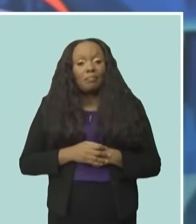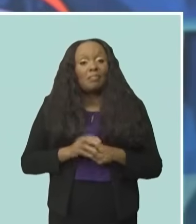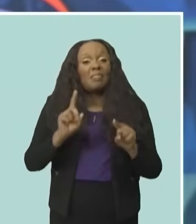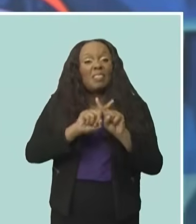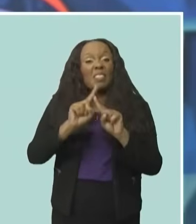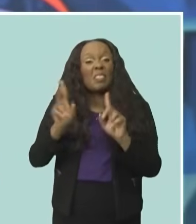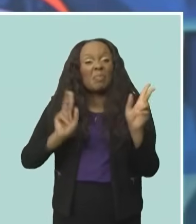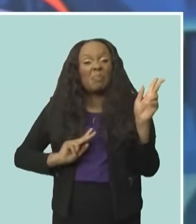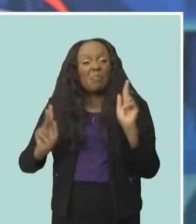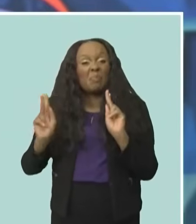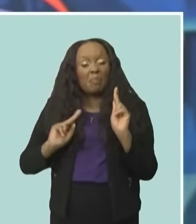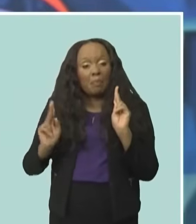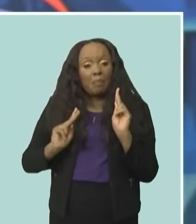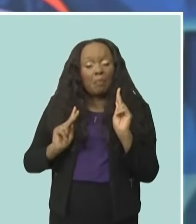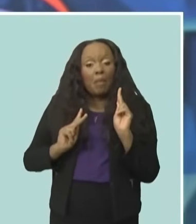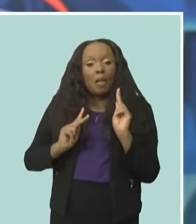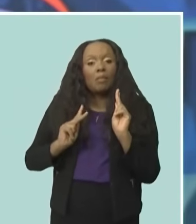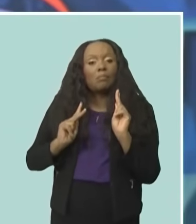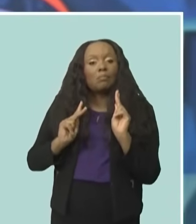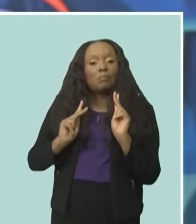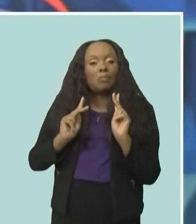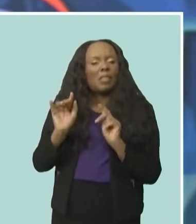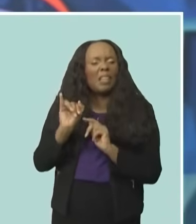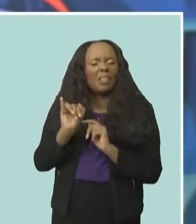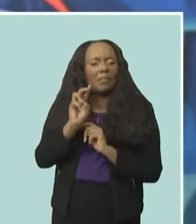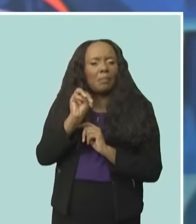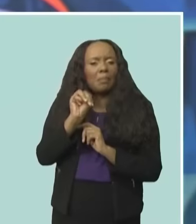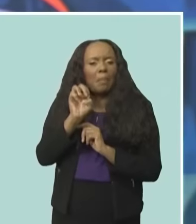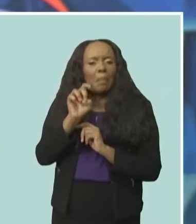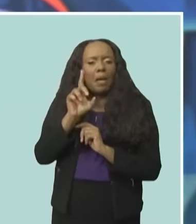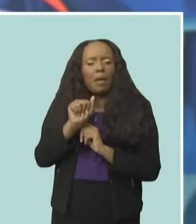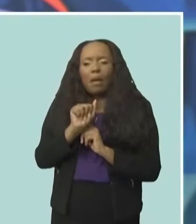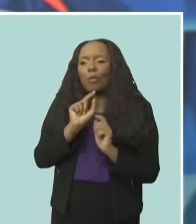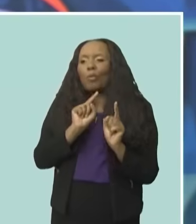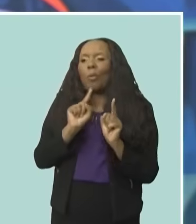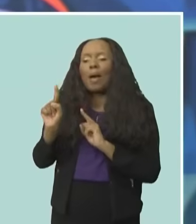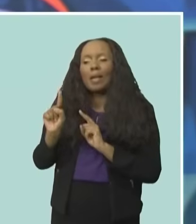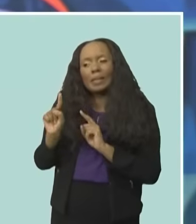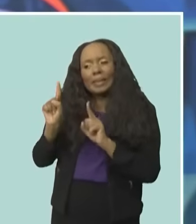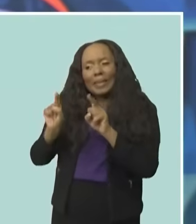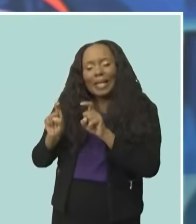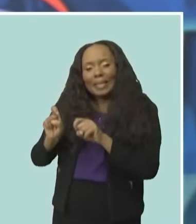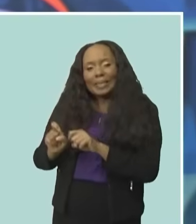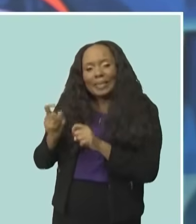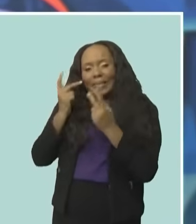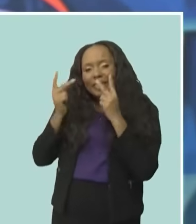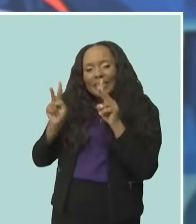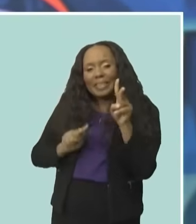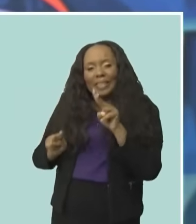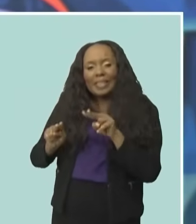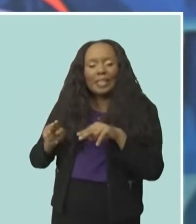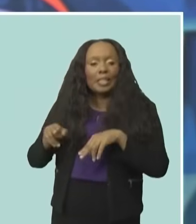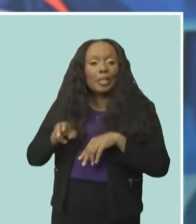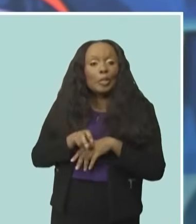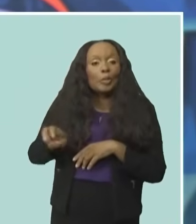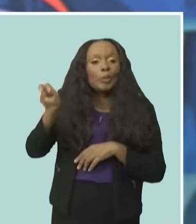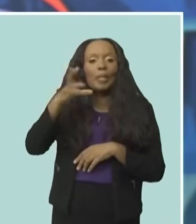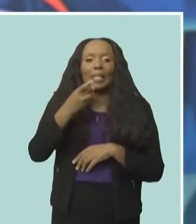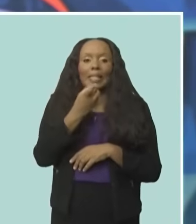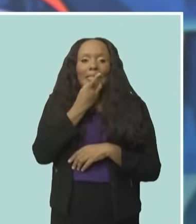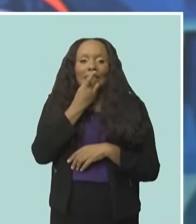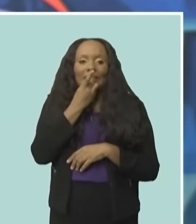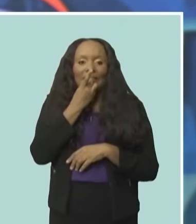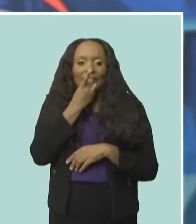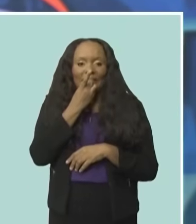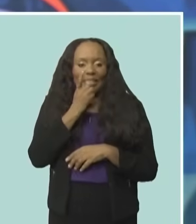other stakeholders have been the first to experience the historic evening tram tour and dinner show. Our Anesta Henry has